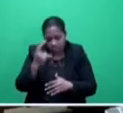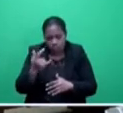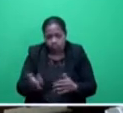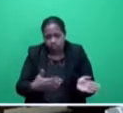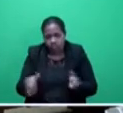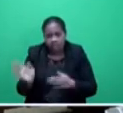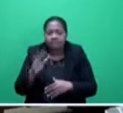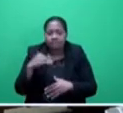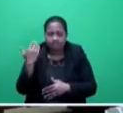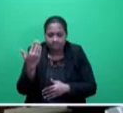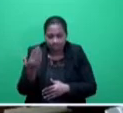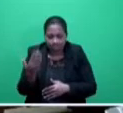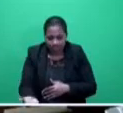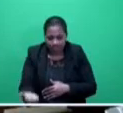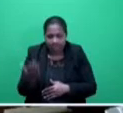have the floor, sir.